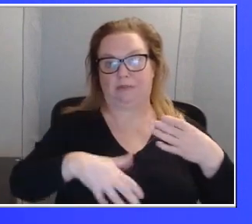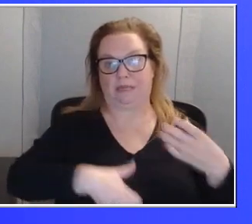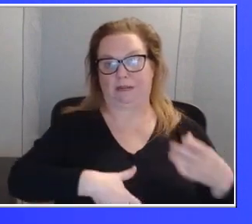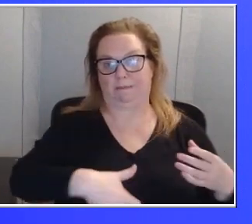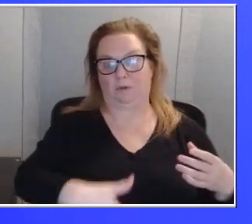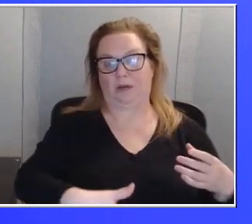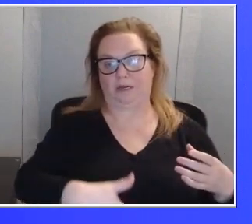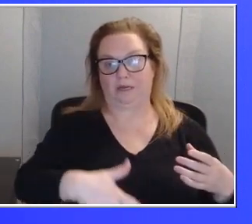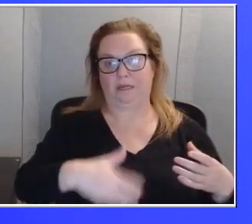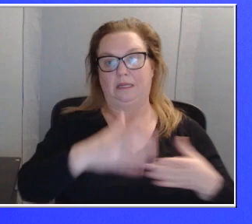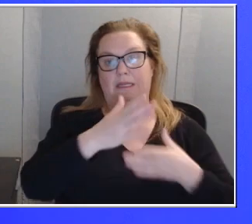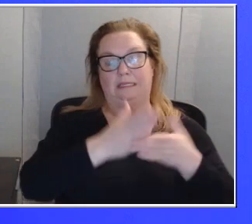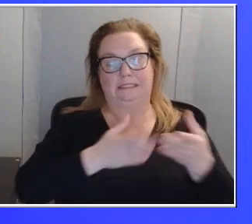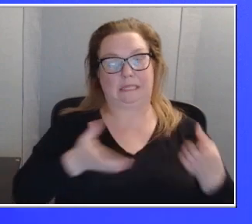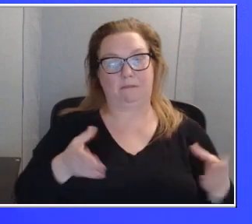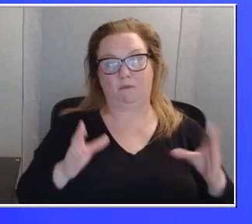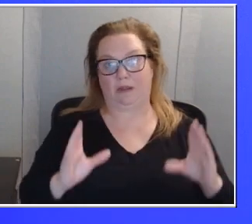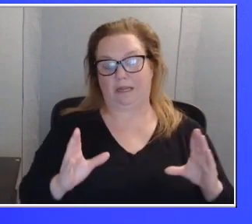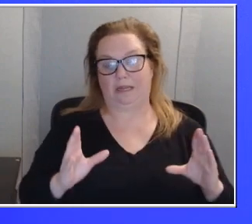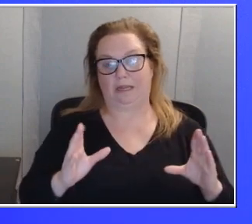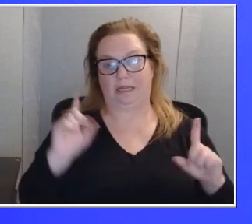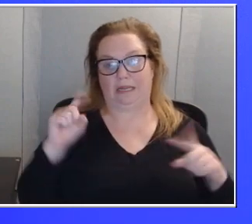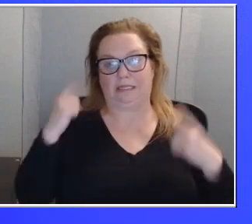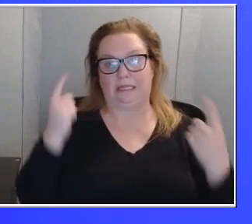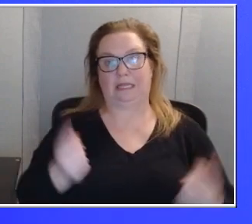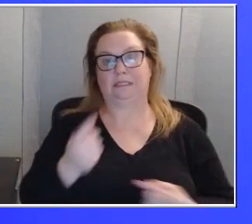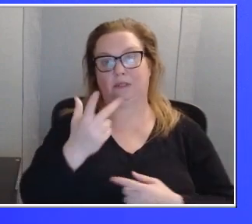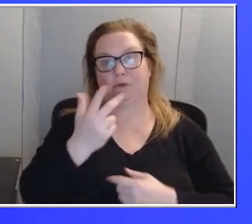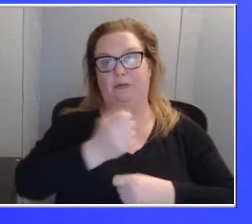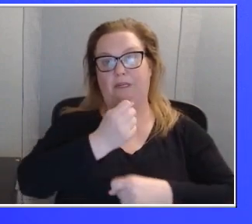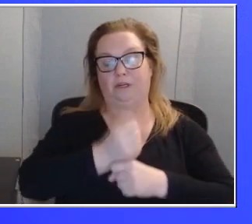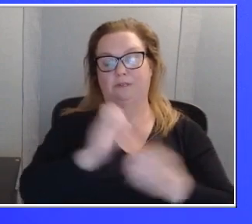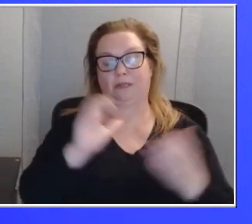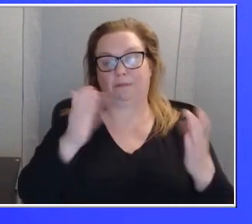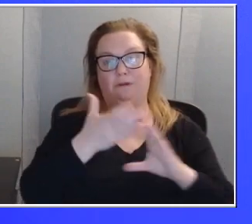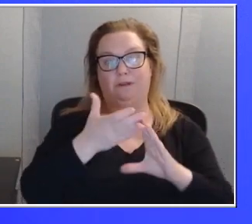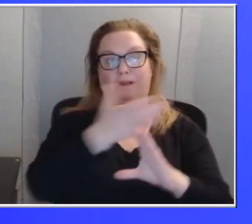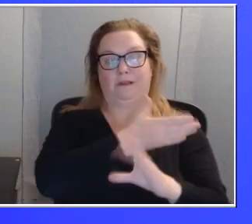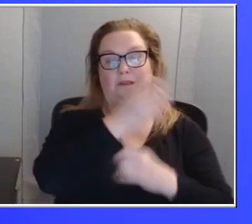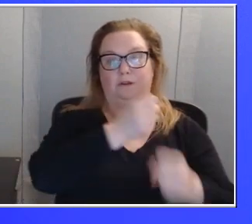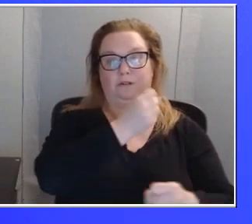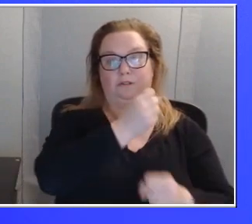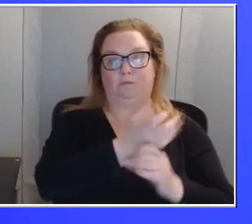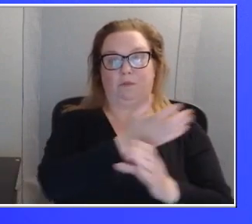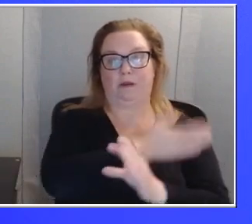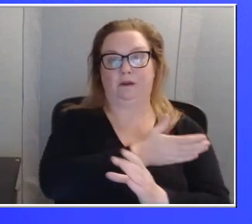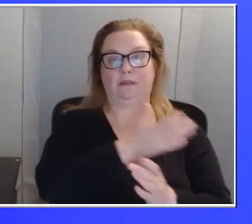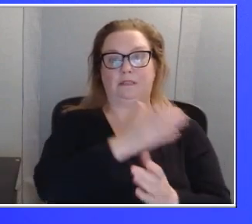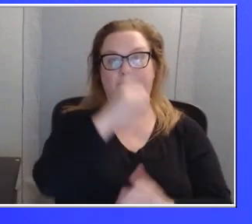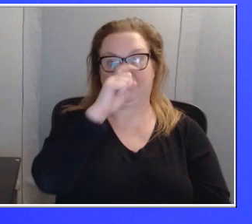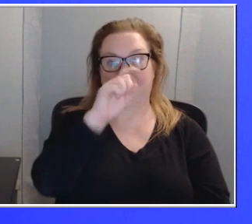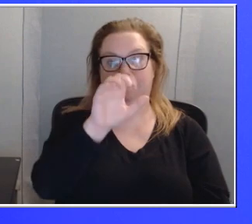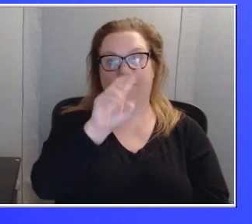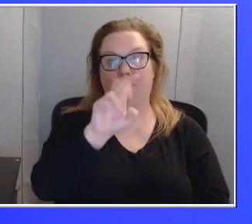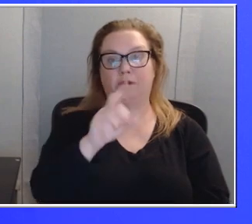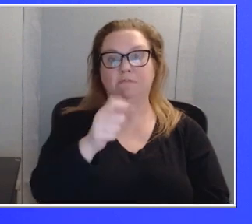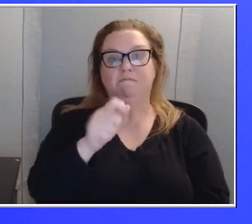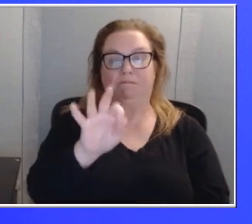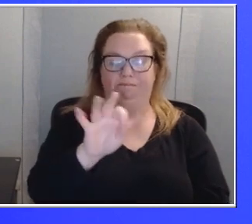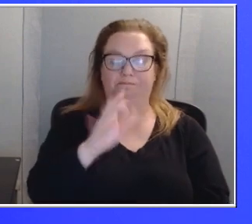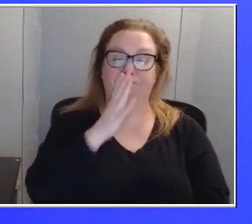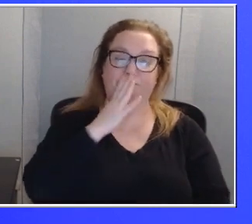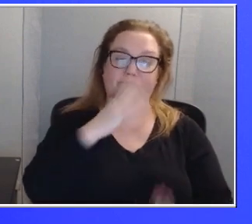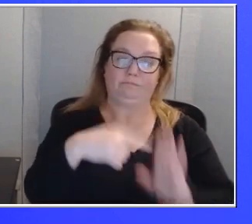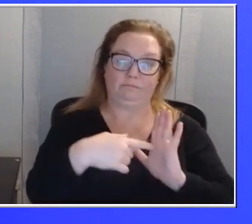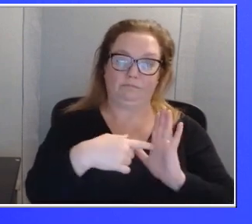in some form or another in the last few years and in the years prior, and that is because of COVID-19. And it's a really good example of something we